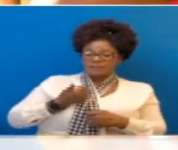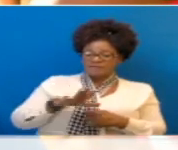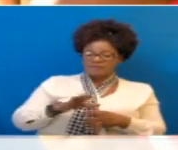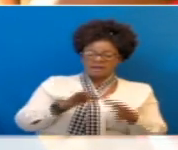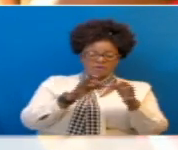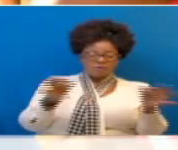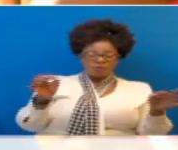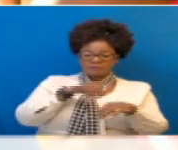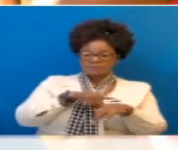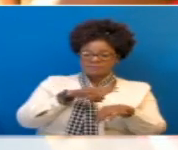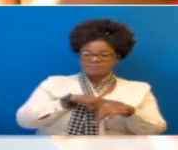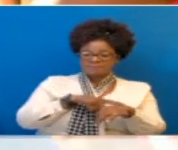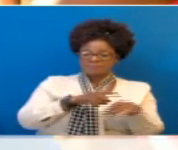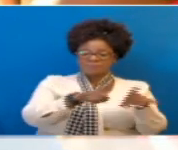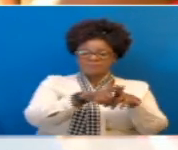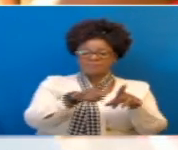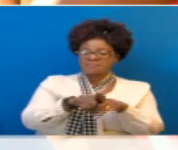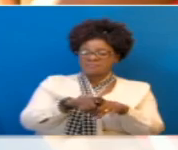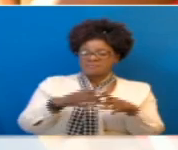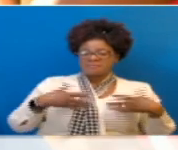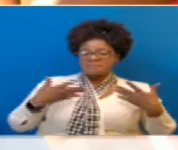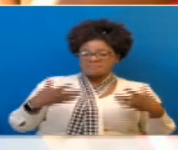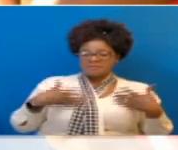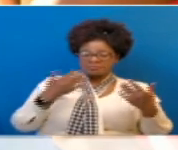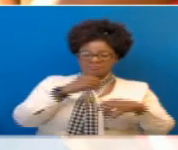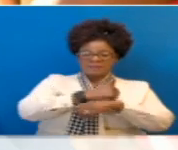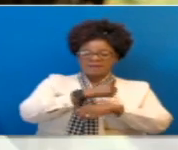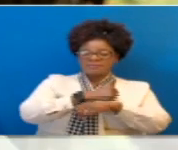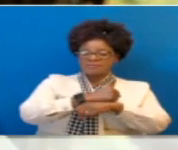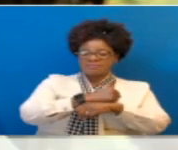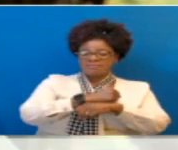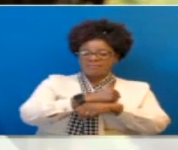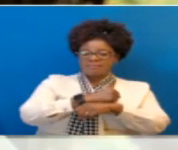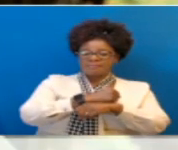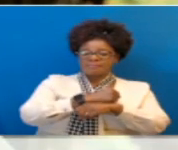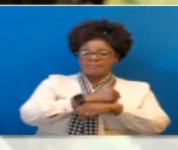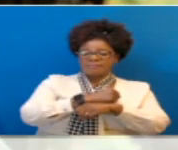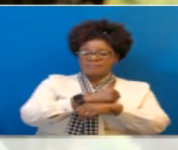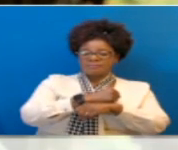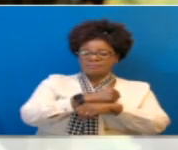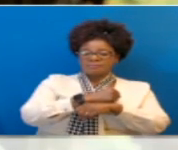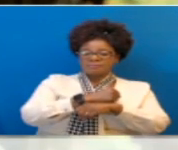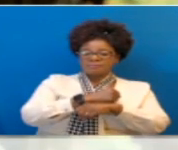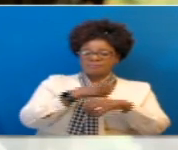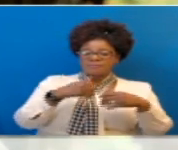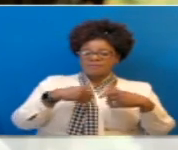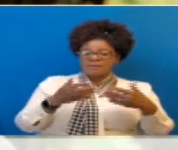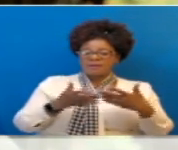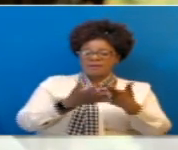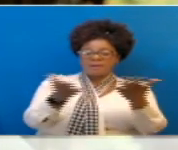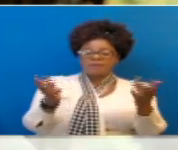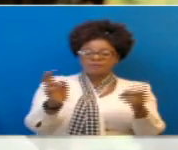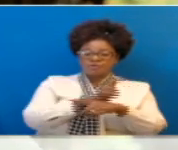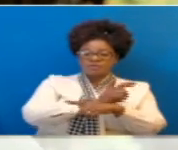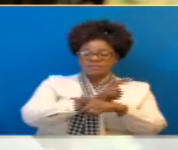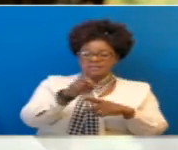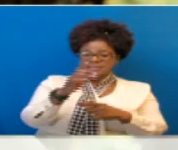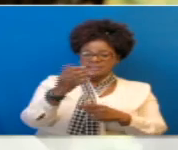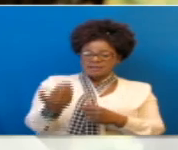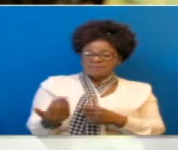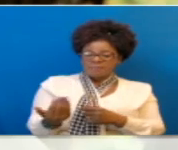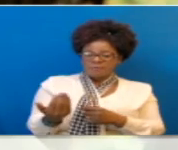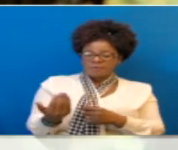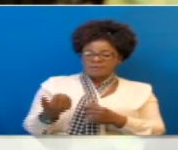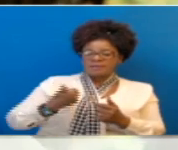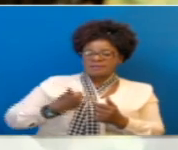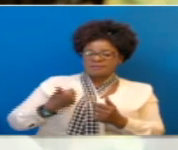long time. I'm also glad to hear she's in school. I'm here to monitor this little girl for all